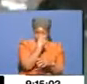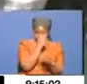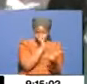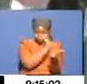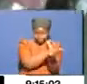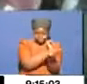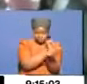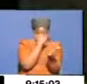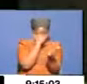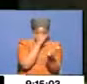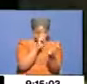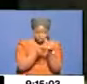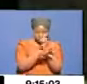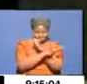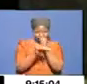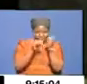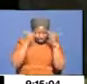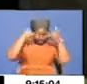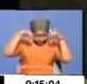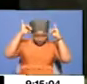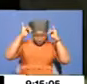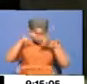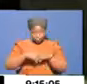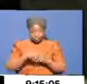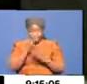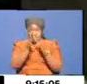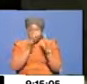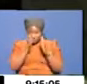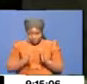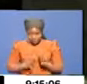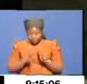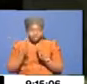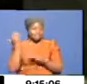for stealing cattle. Mutu kama ni mwalifu,